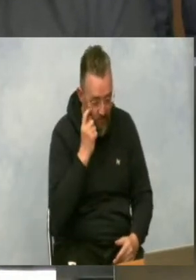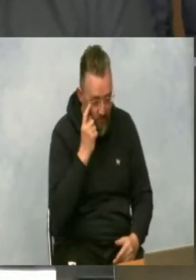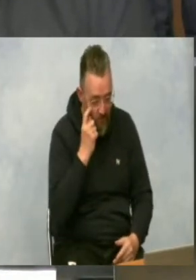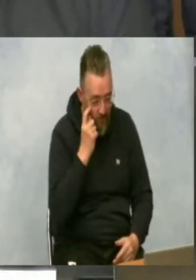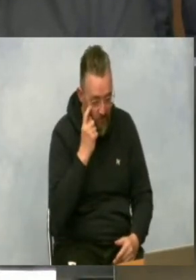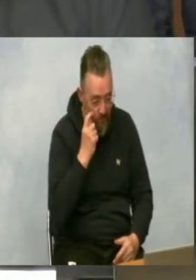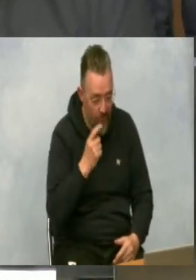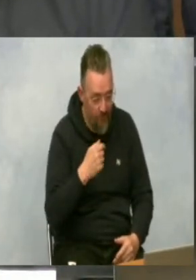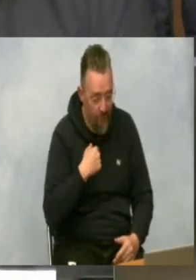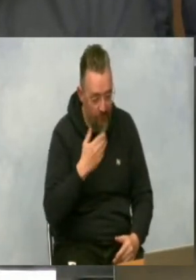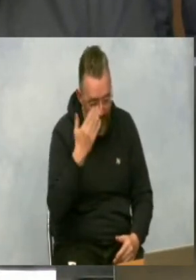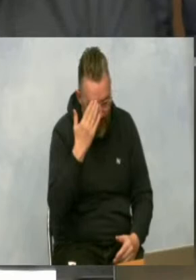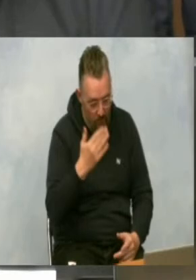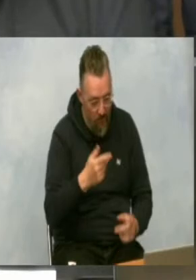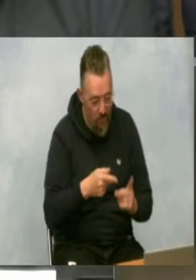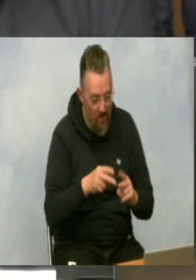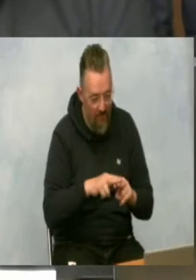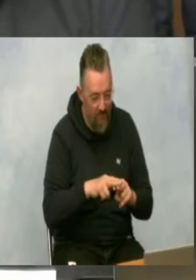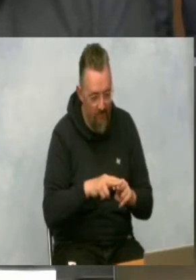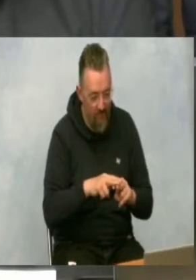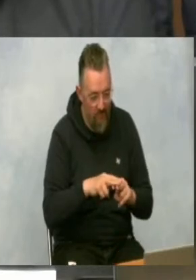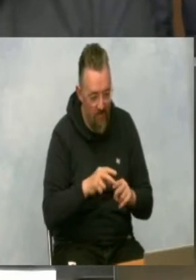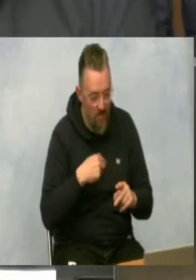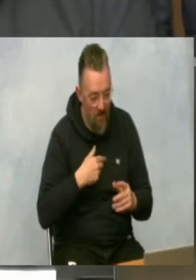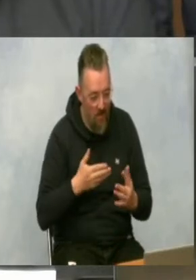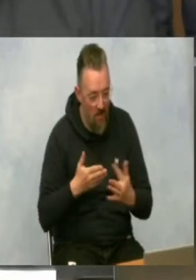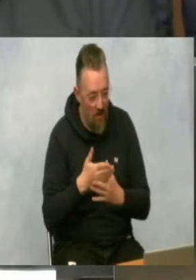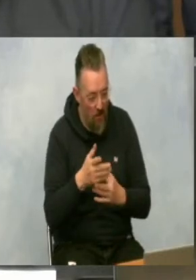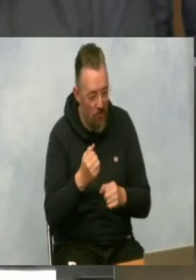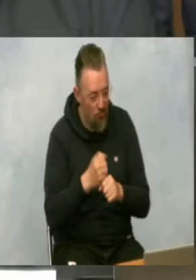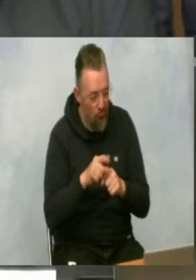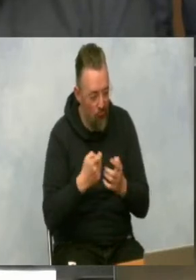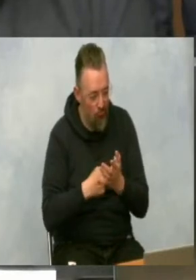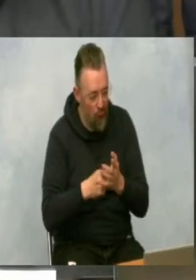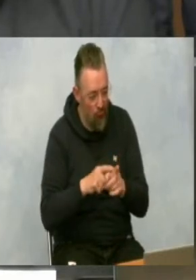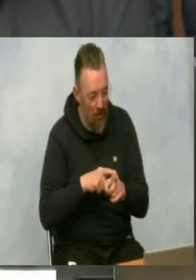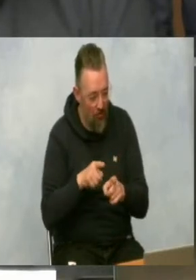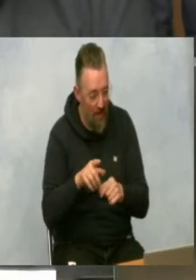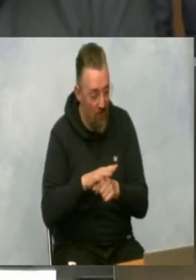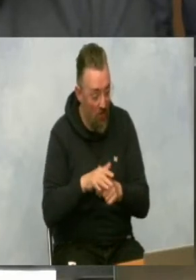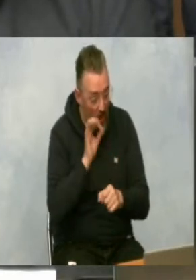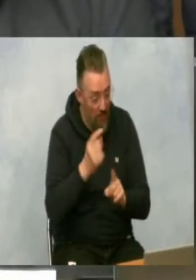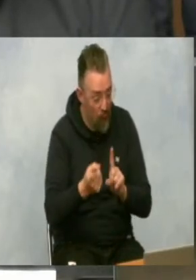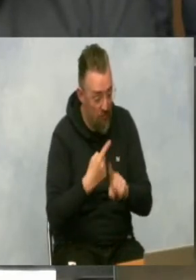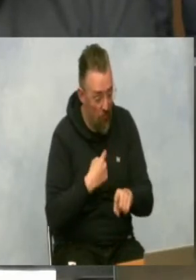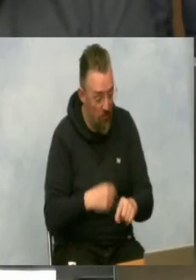don't know if I've cut into Jerry's area there, but Jerry, I'll ask you to respond.